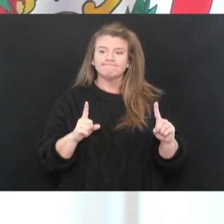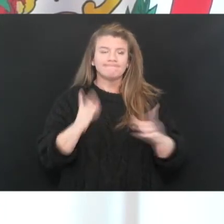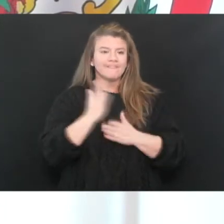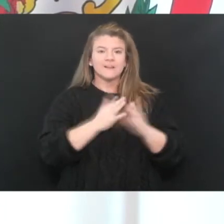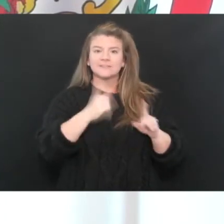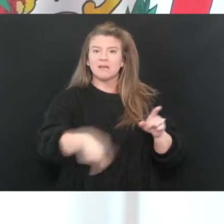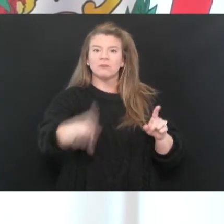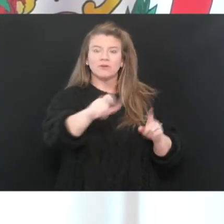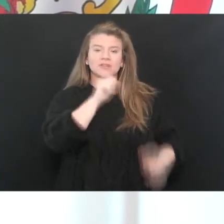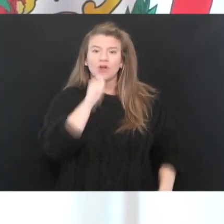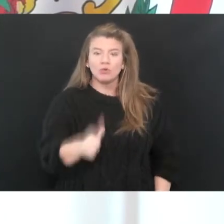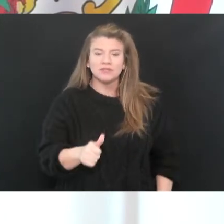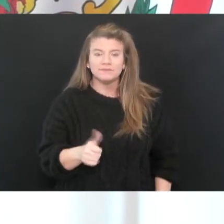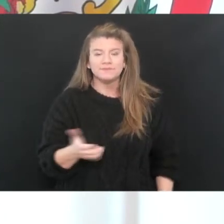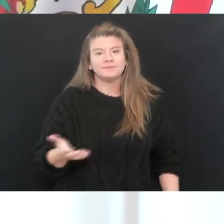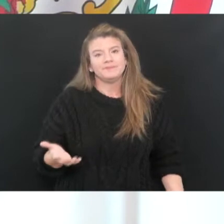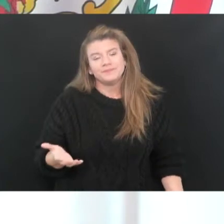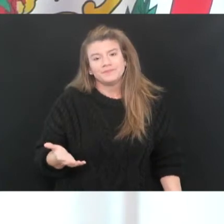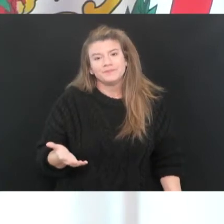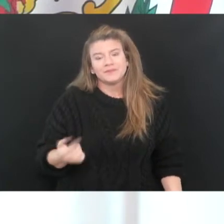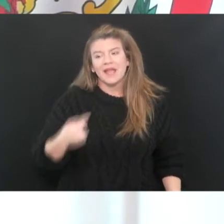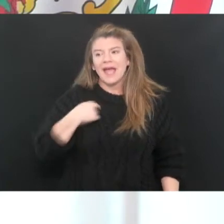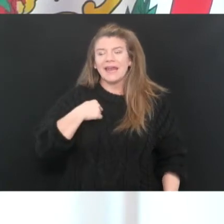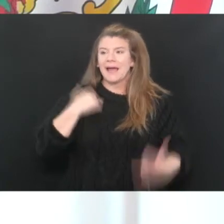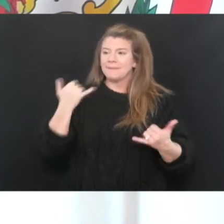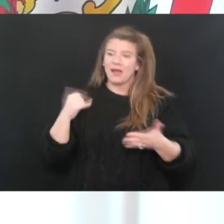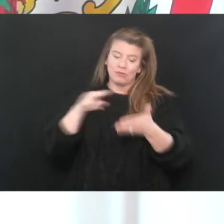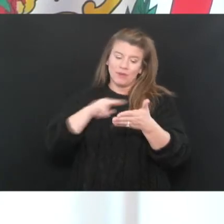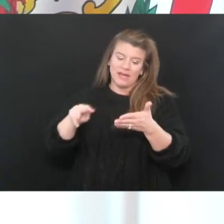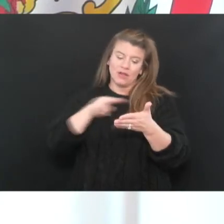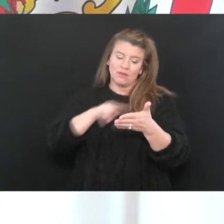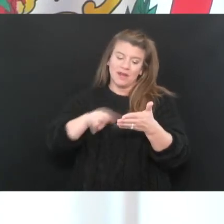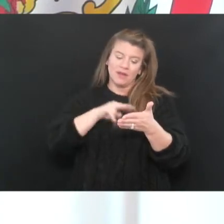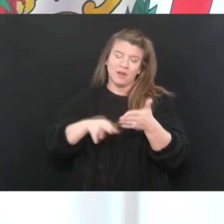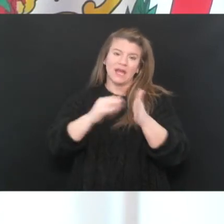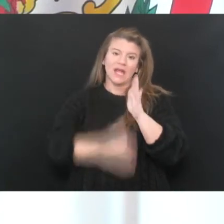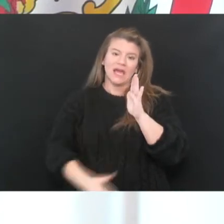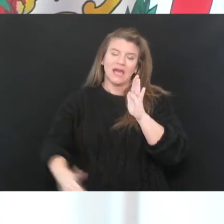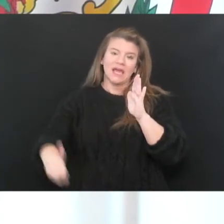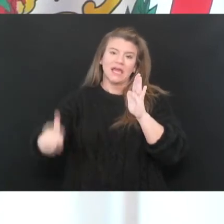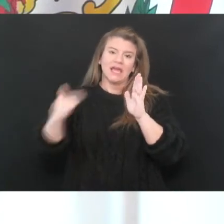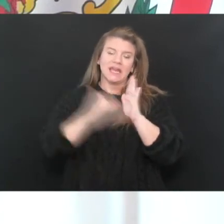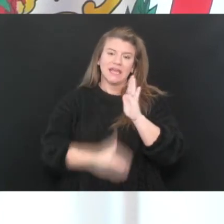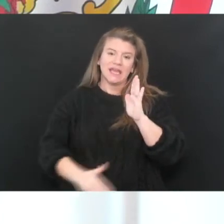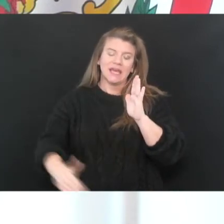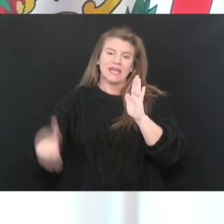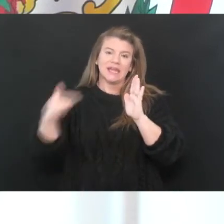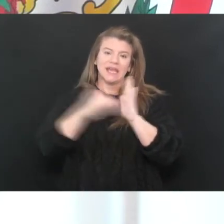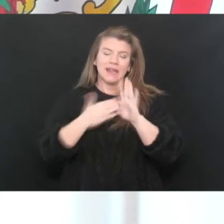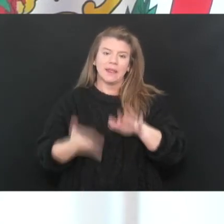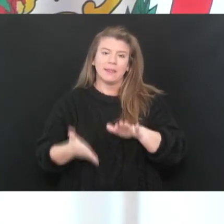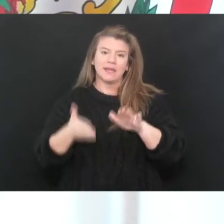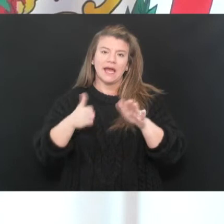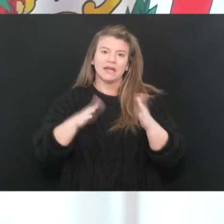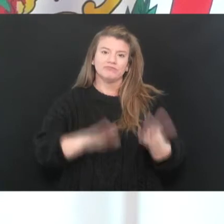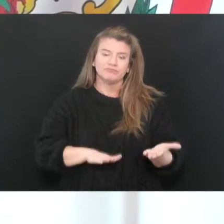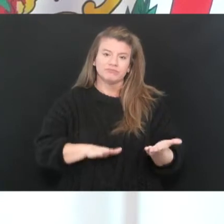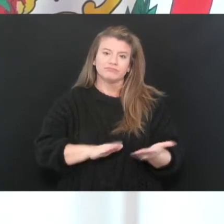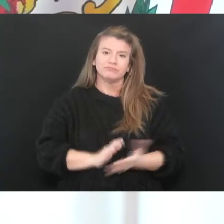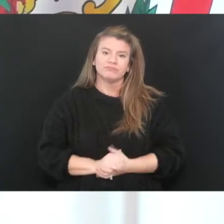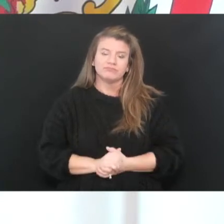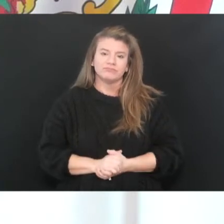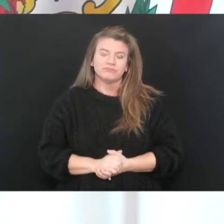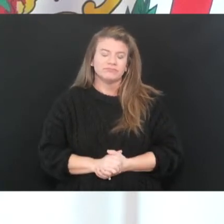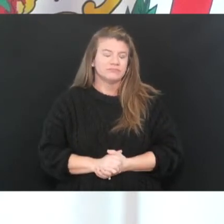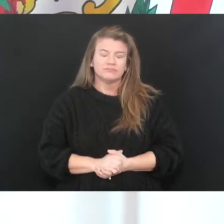don't. And yet, I sit here and read over and over and over that they've died. We